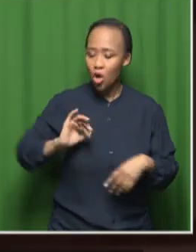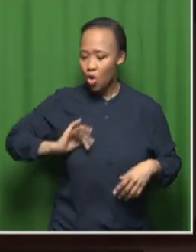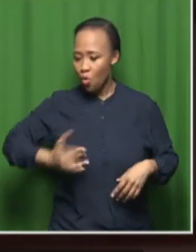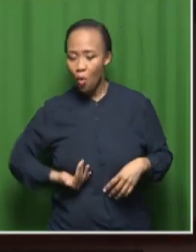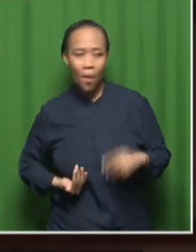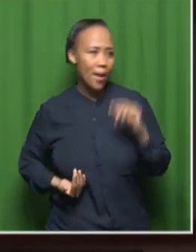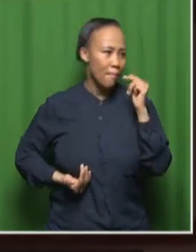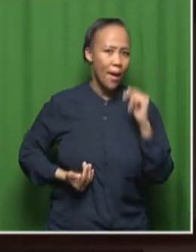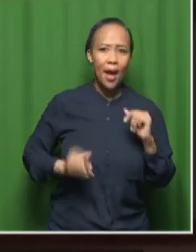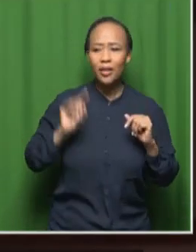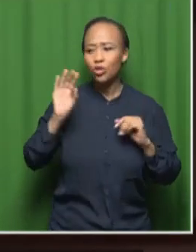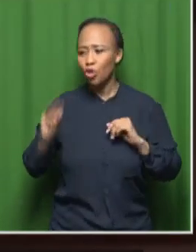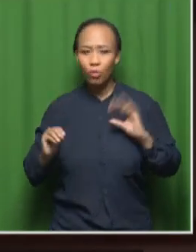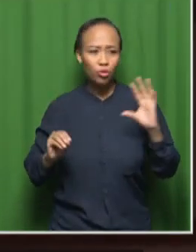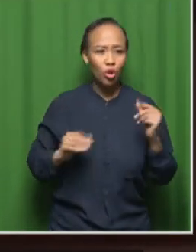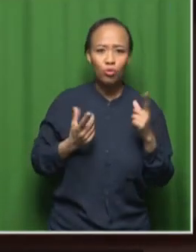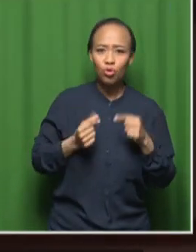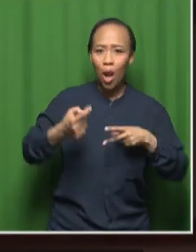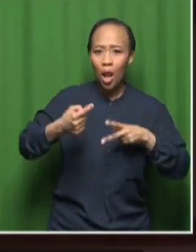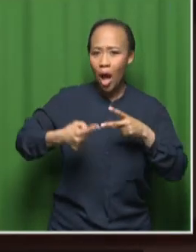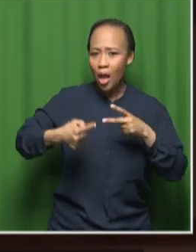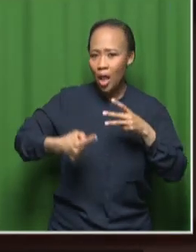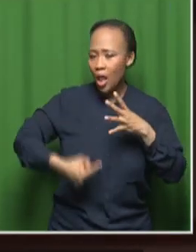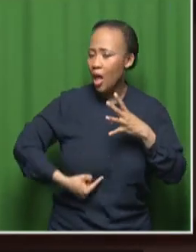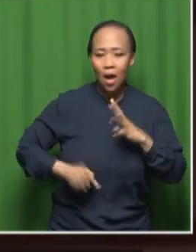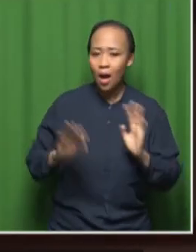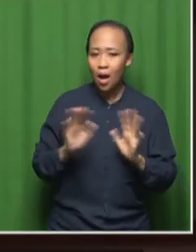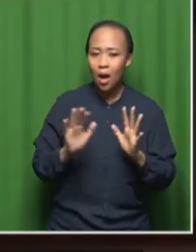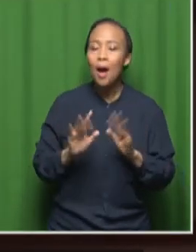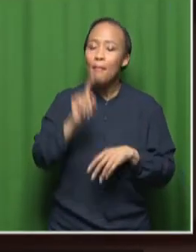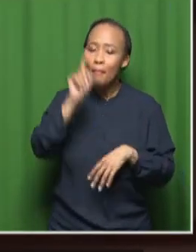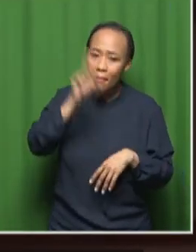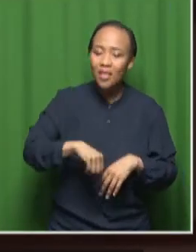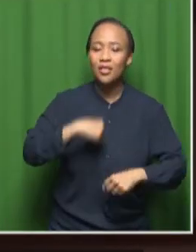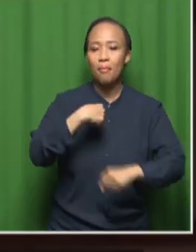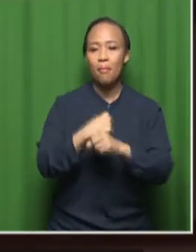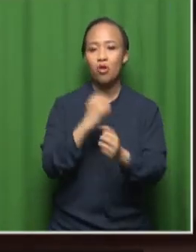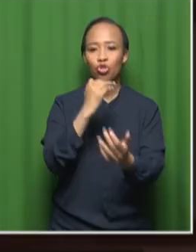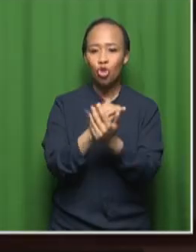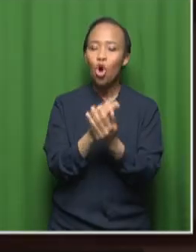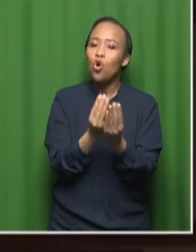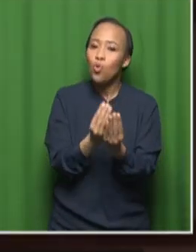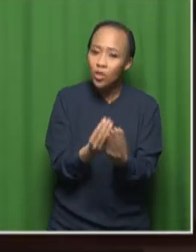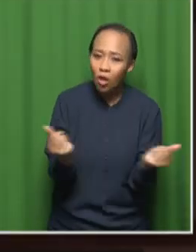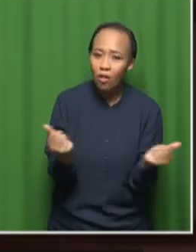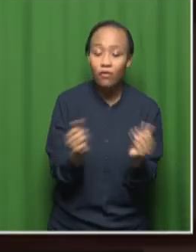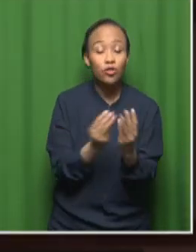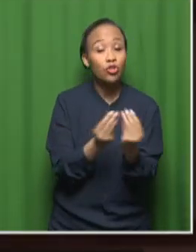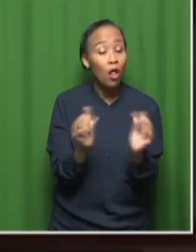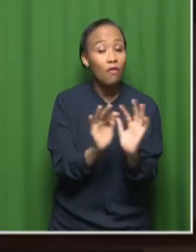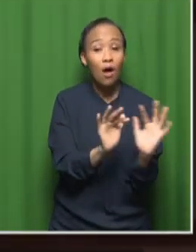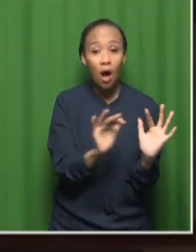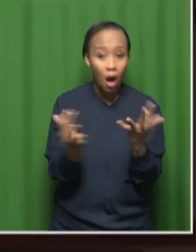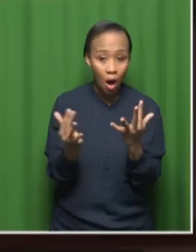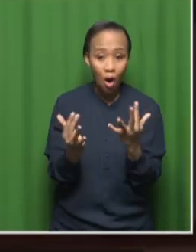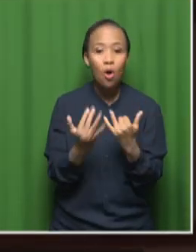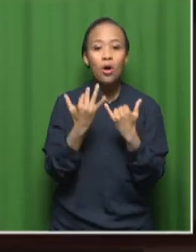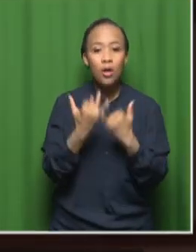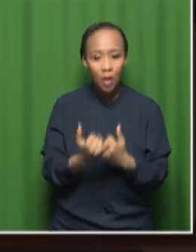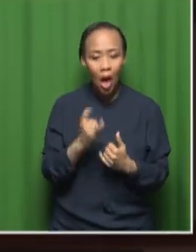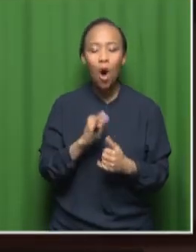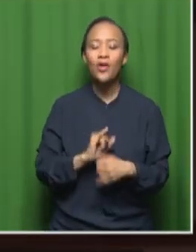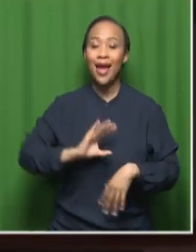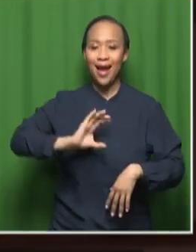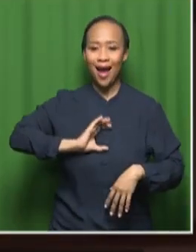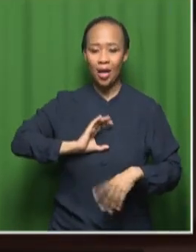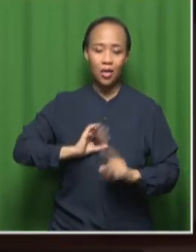doing this, because everything is still going to happen. But we had to make sure that we address in this book. We address it in a way that we decided to bring this character whose name is Nakhane.